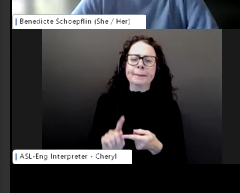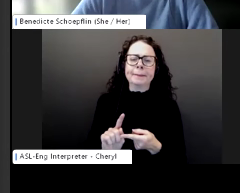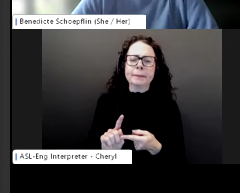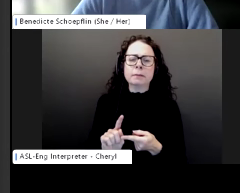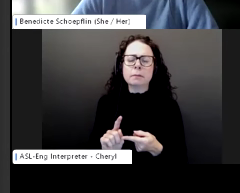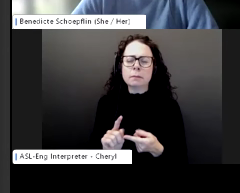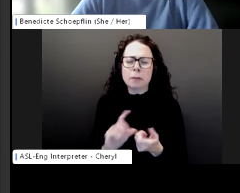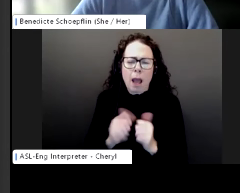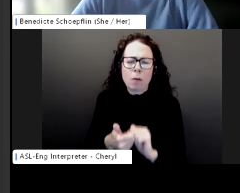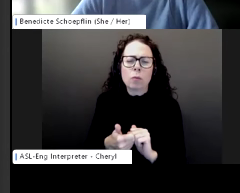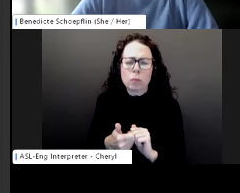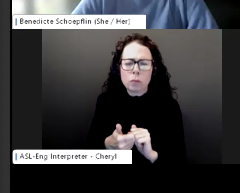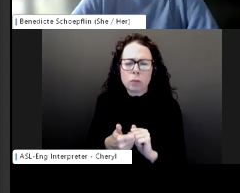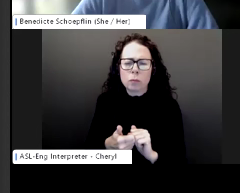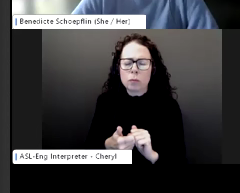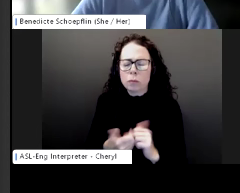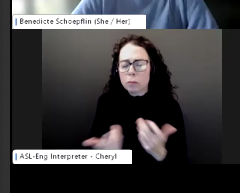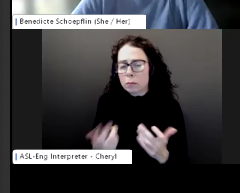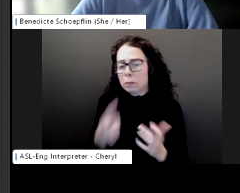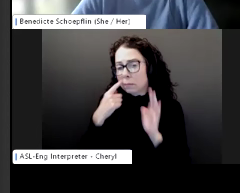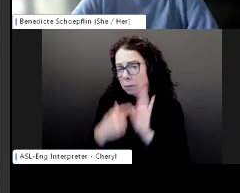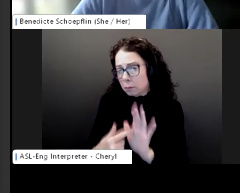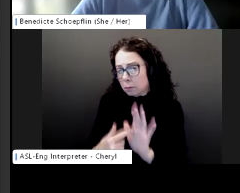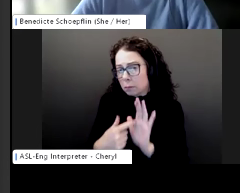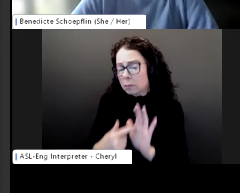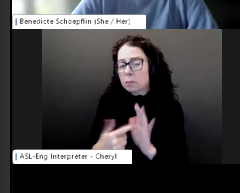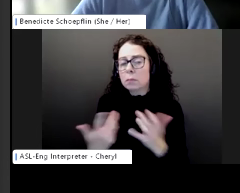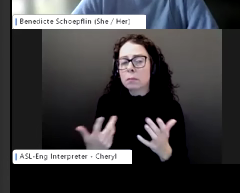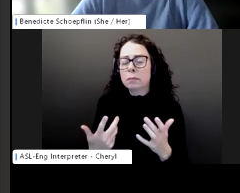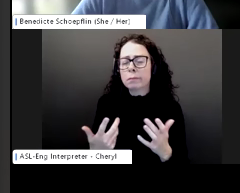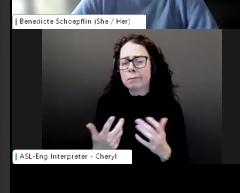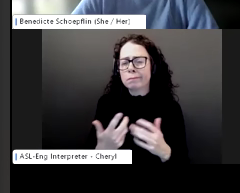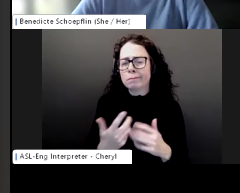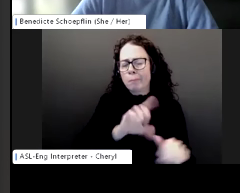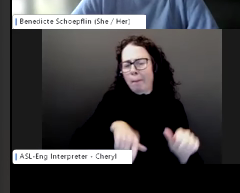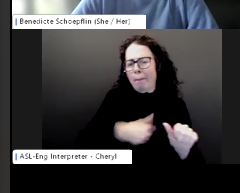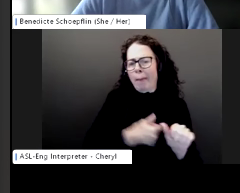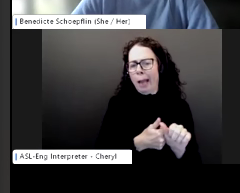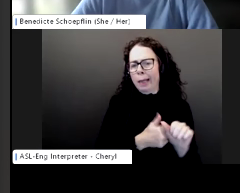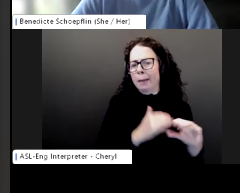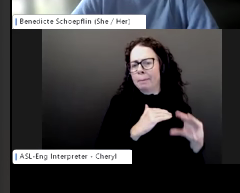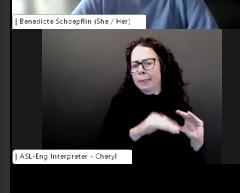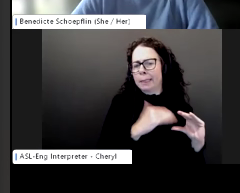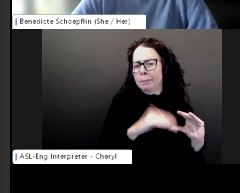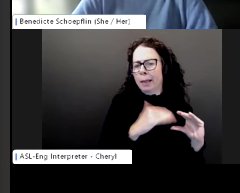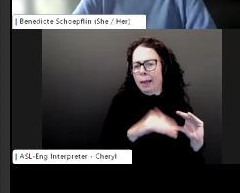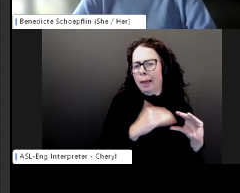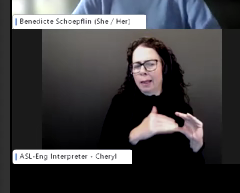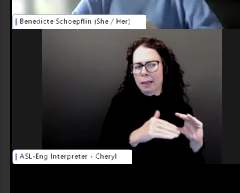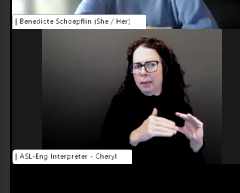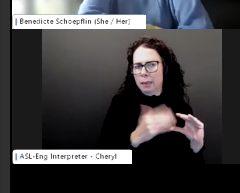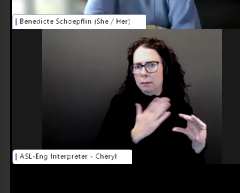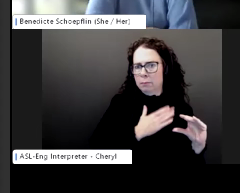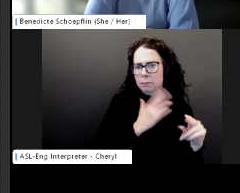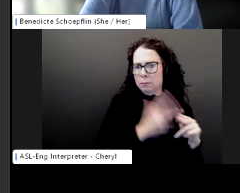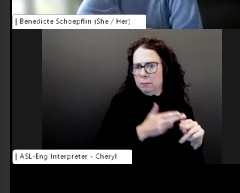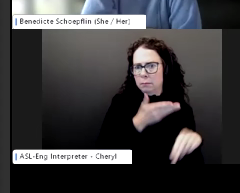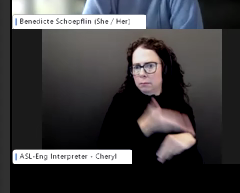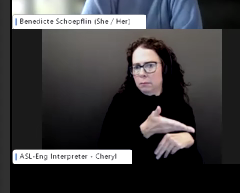it out. For example, you can have a disposable email address which does not have your name in it.